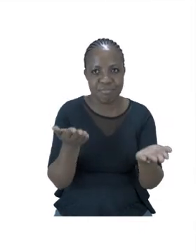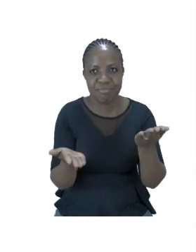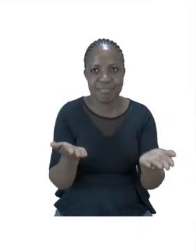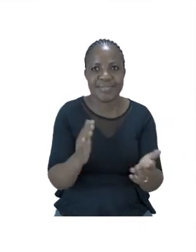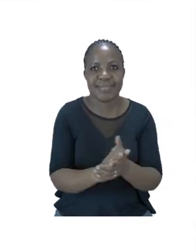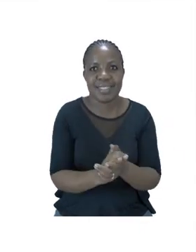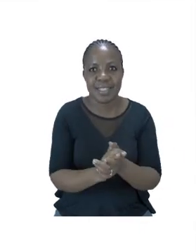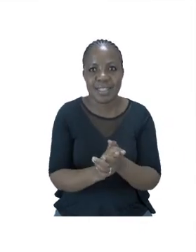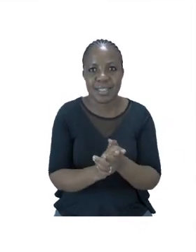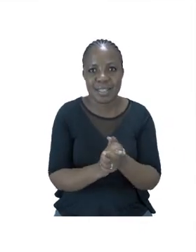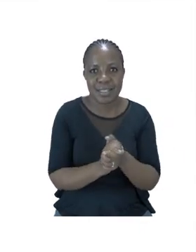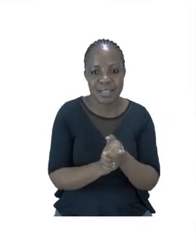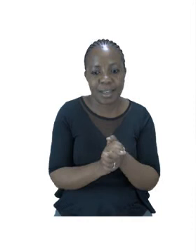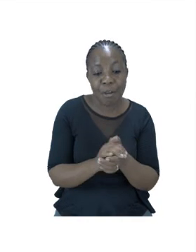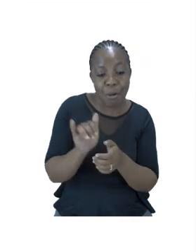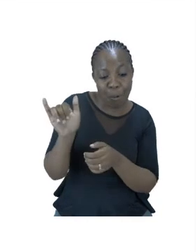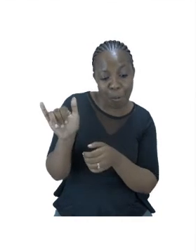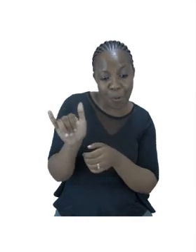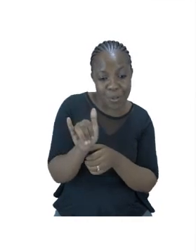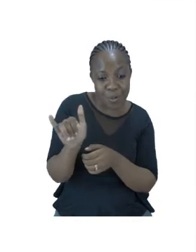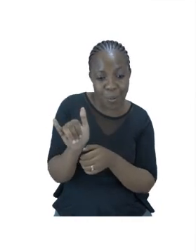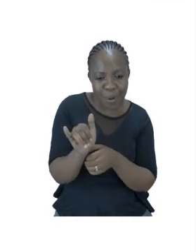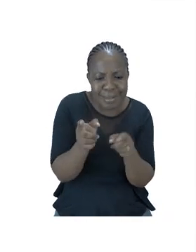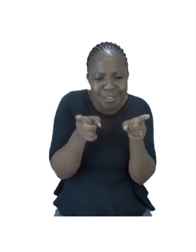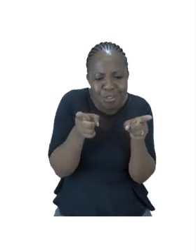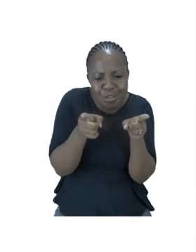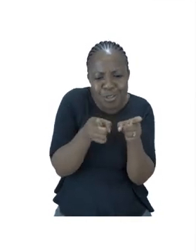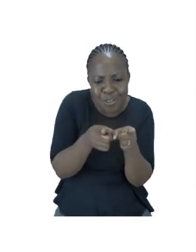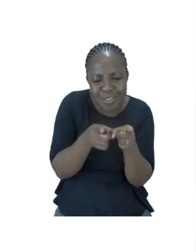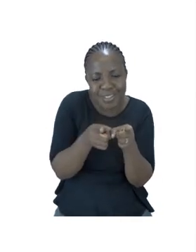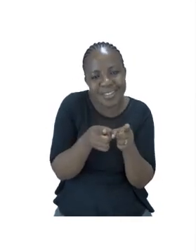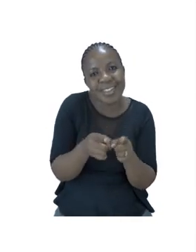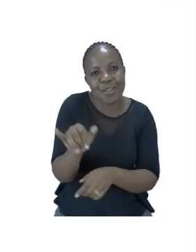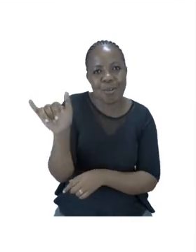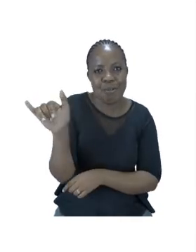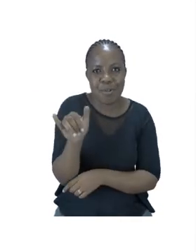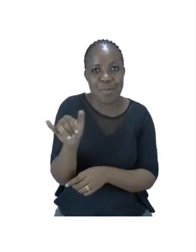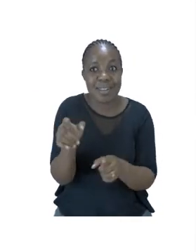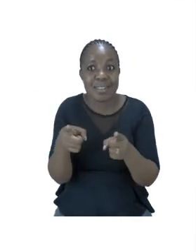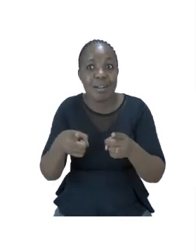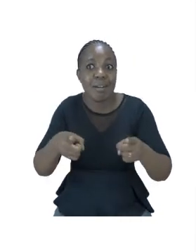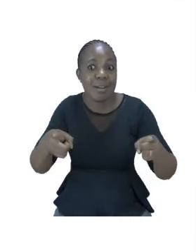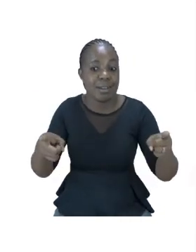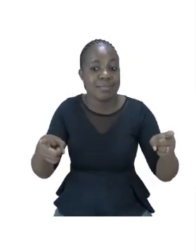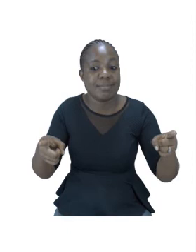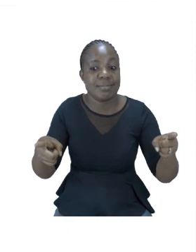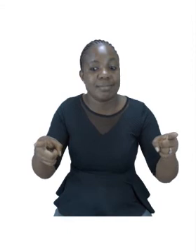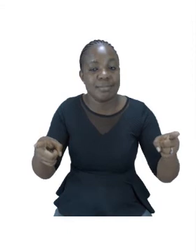find as shorter and what we can see as longer.